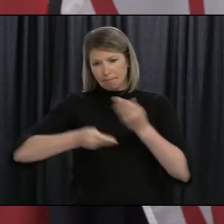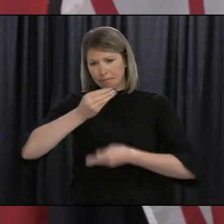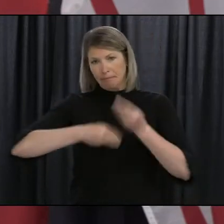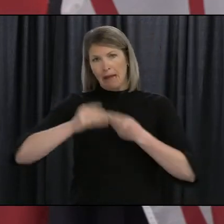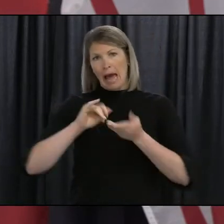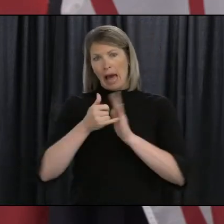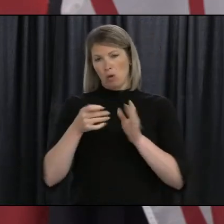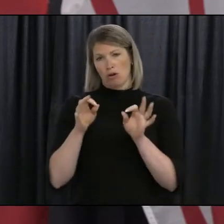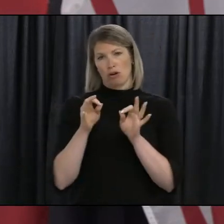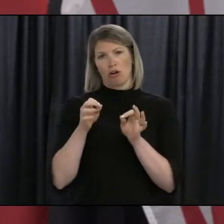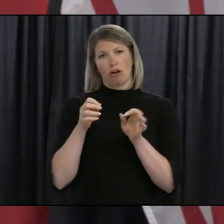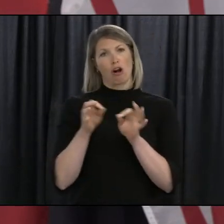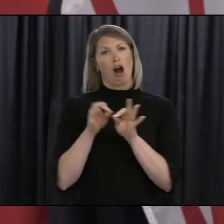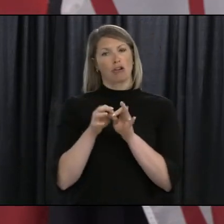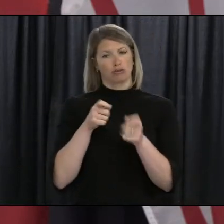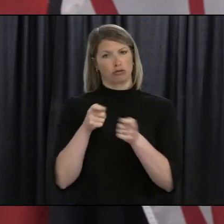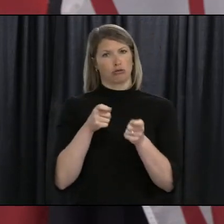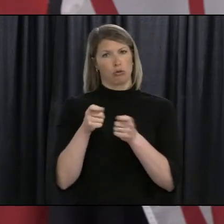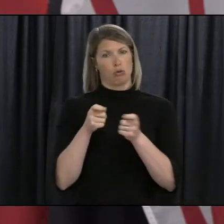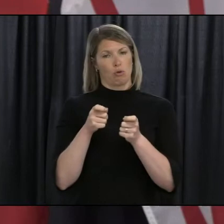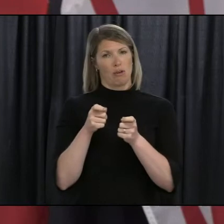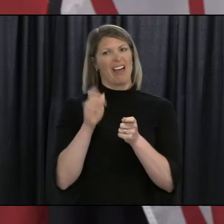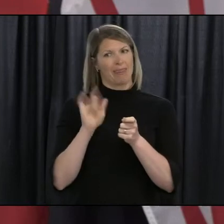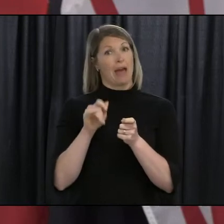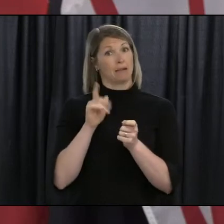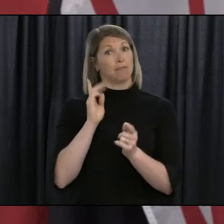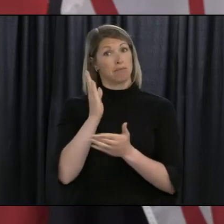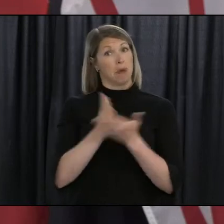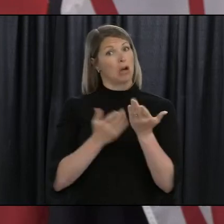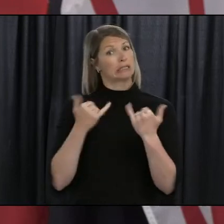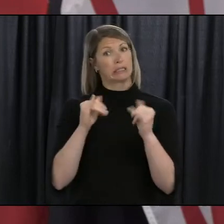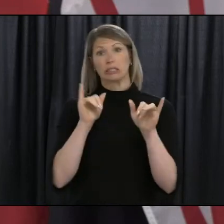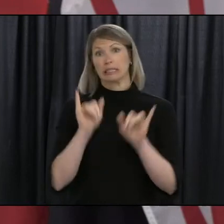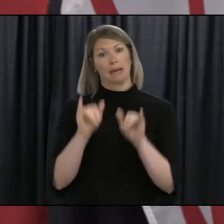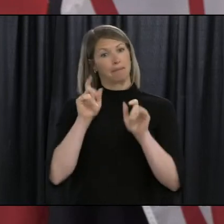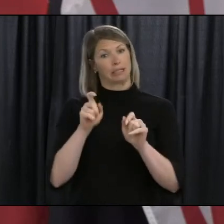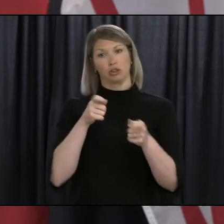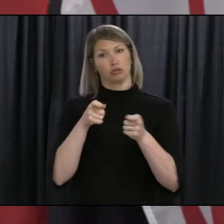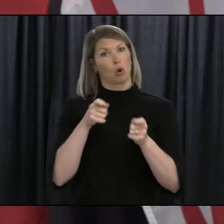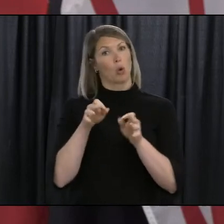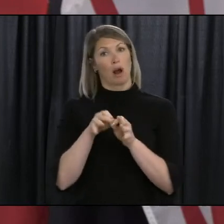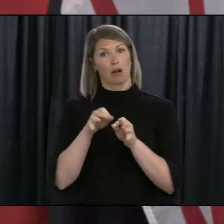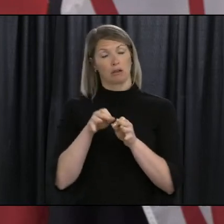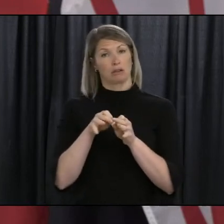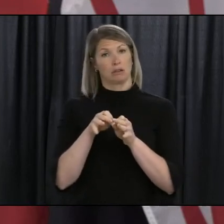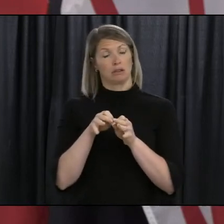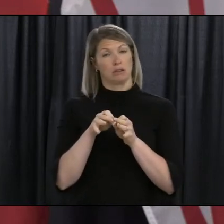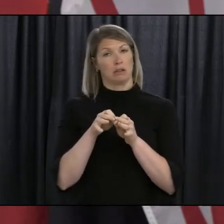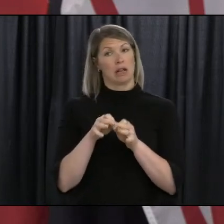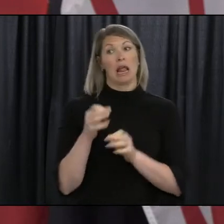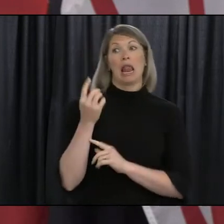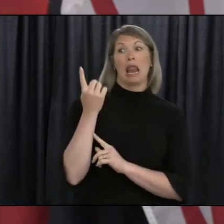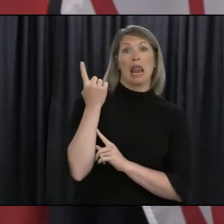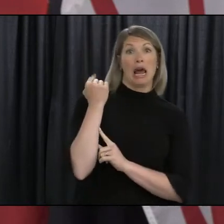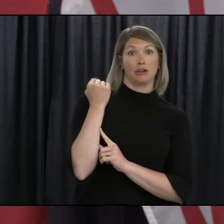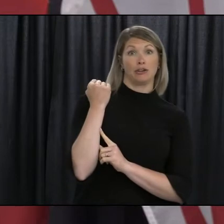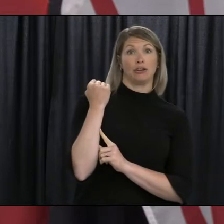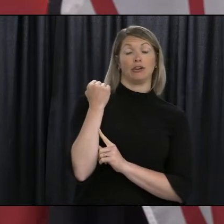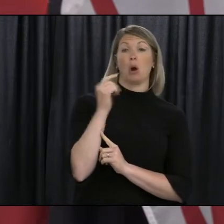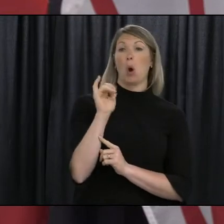changed. Our fiscal plan for the last 5 years has looked inward at how best to manage